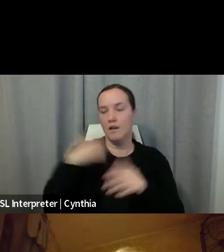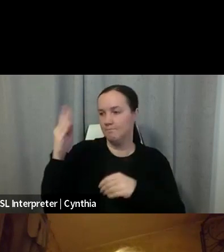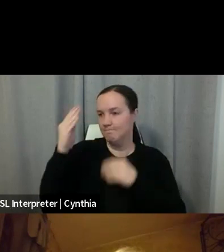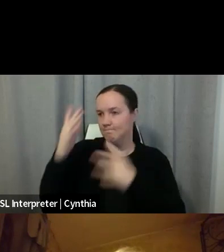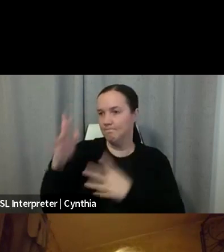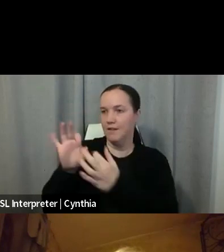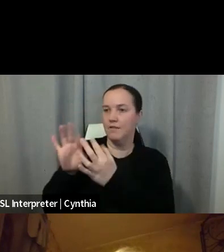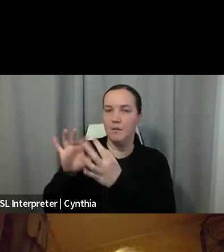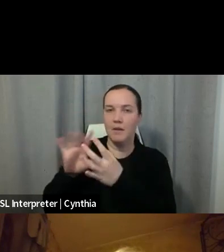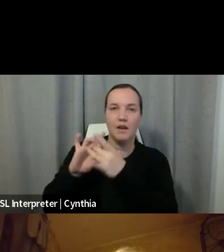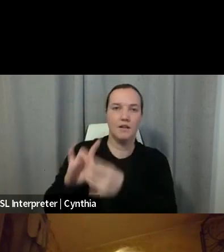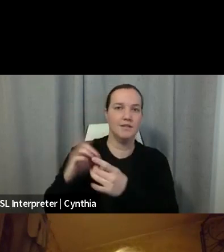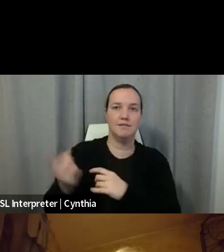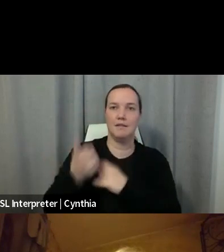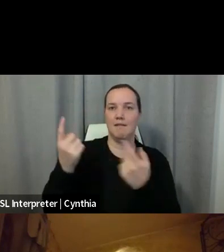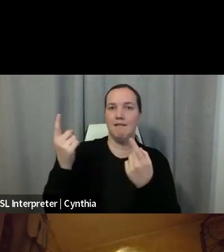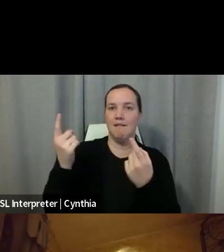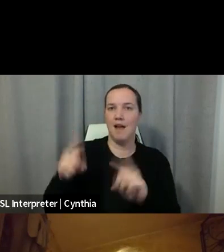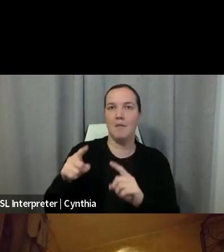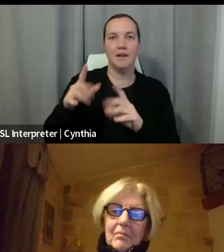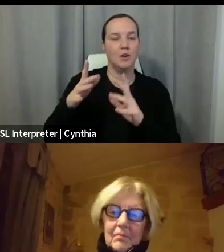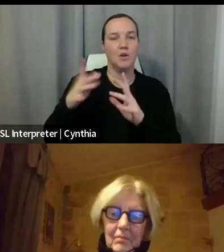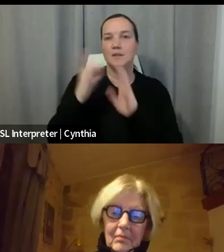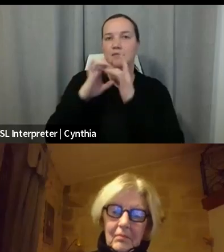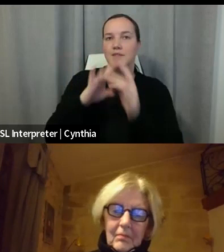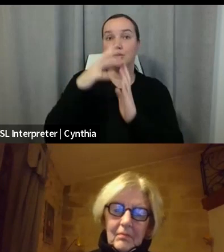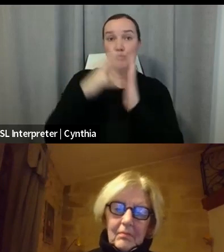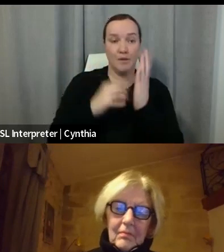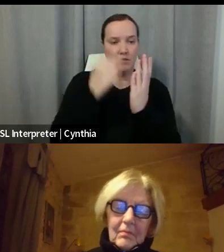about something in that script that was